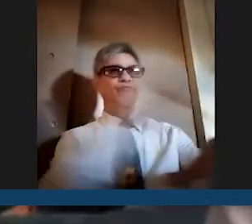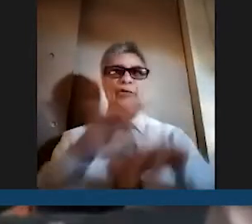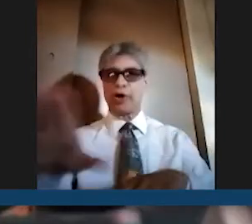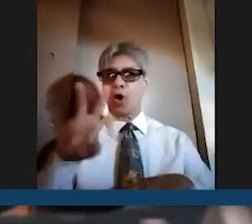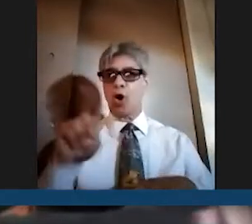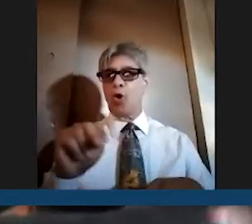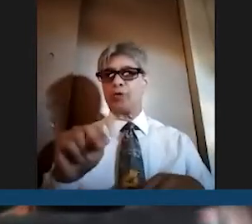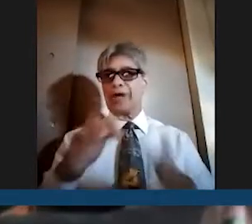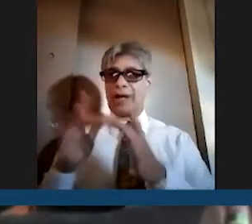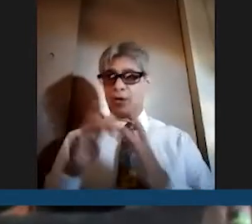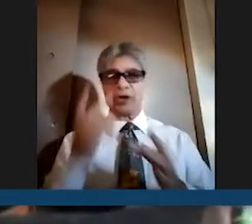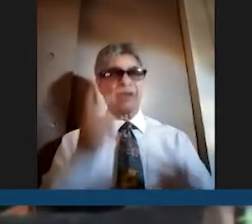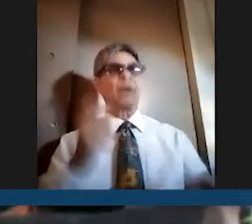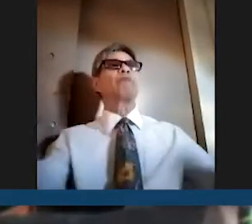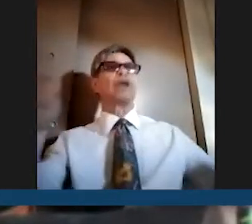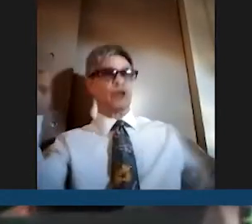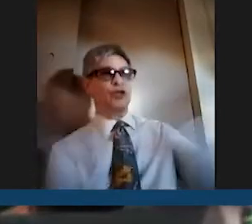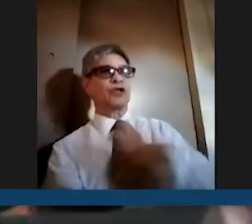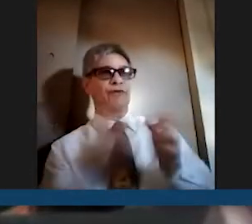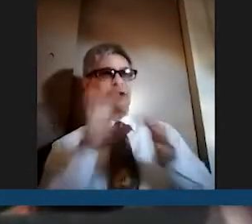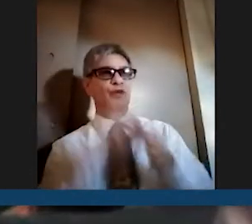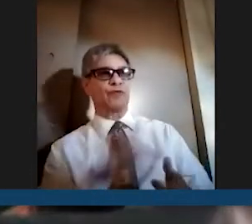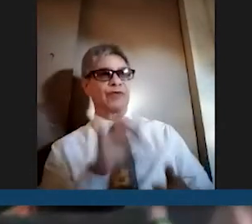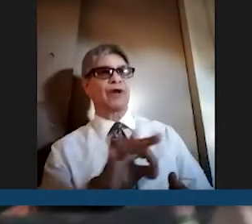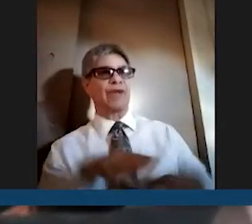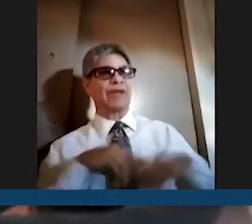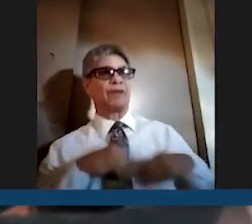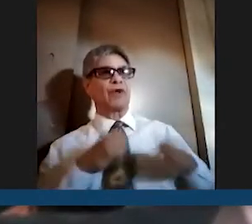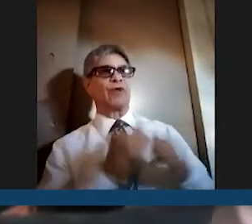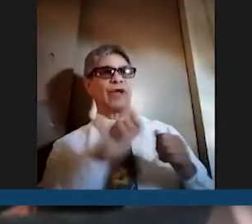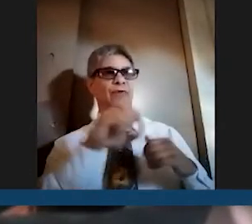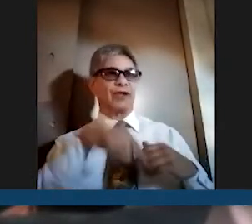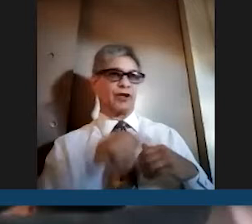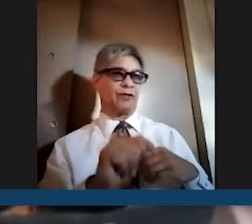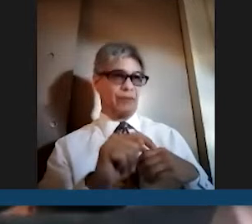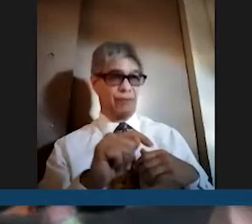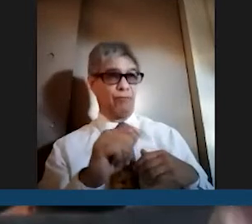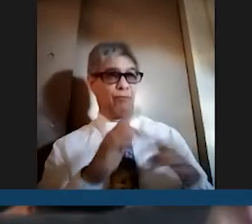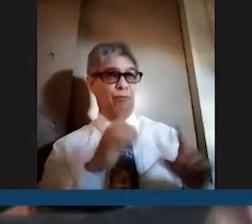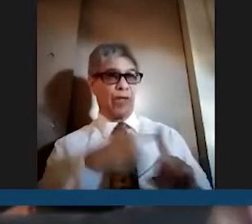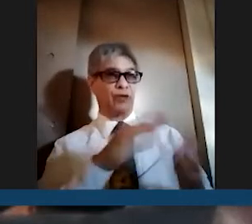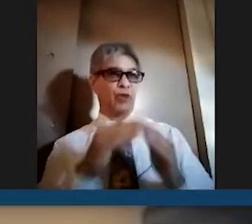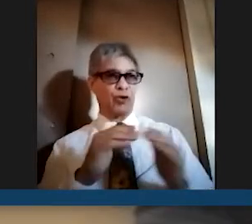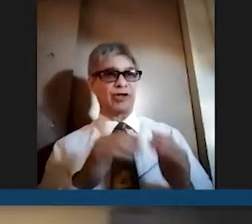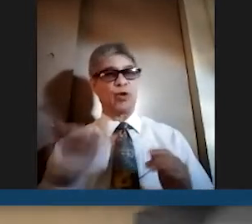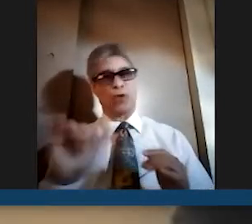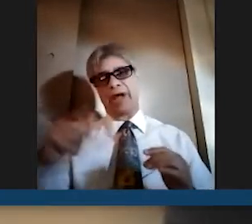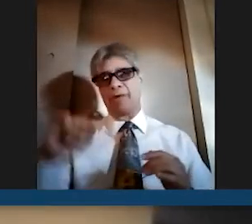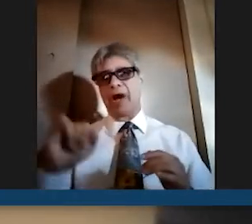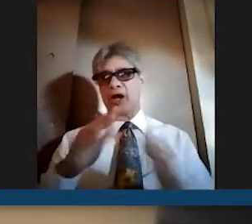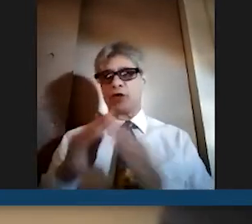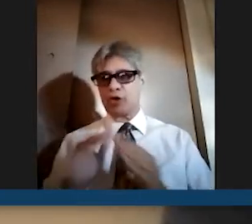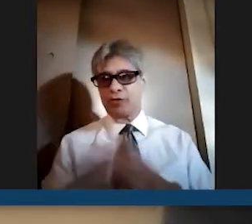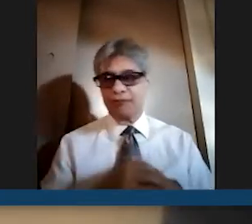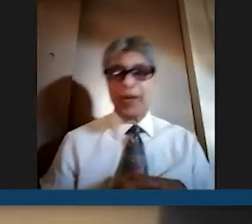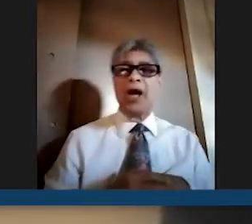radical shift in terms of acceptance for the LGBTQ plus community within AAPI communities. That's great. Okay, so Aref, I'm going to